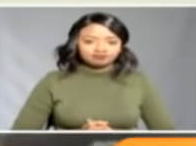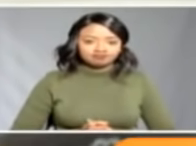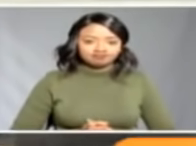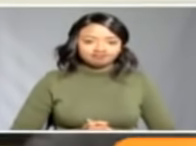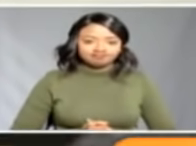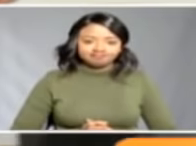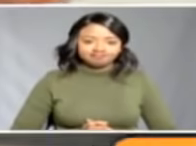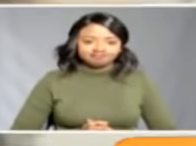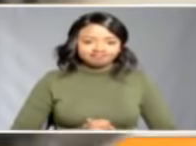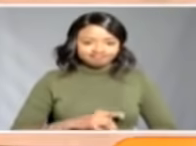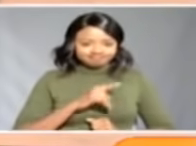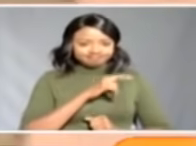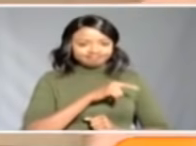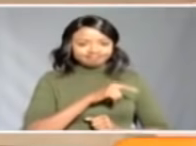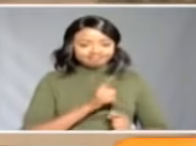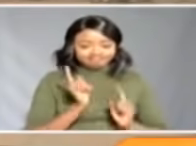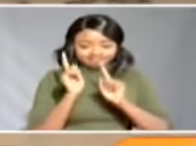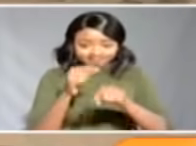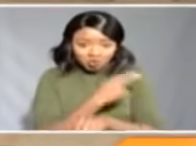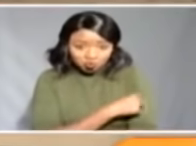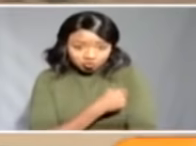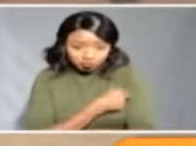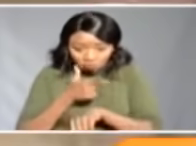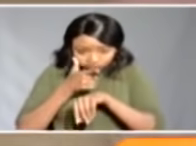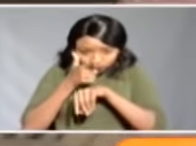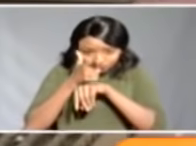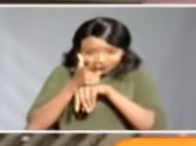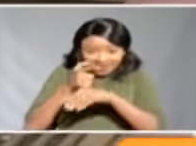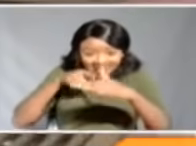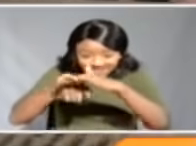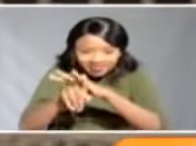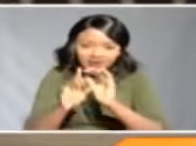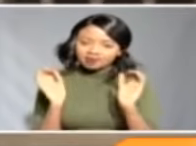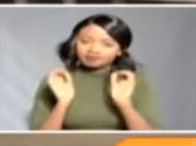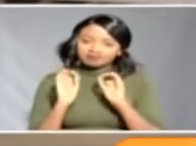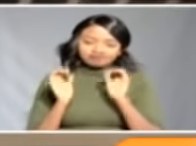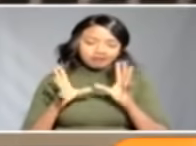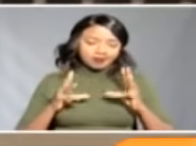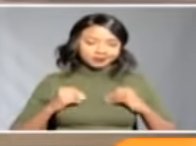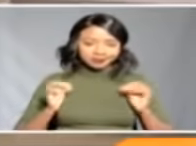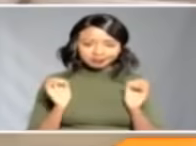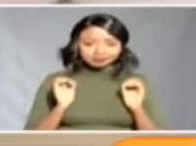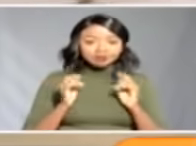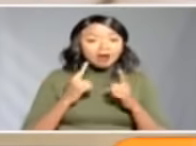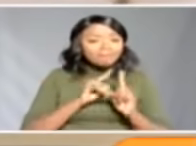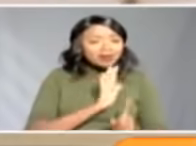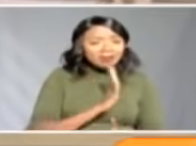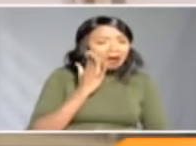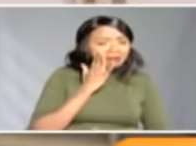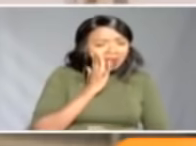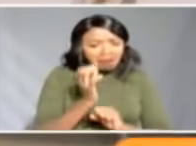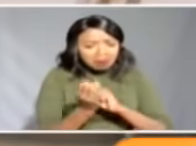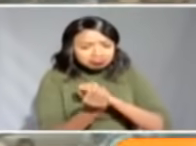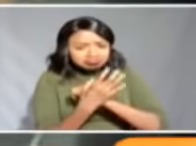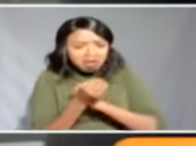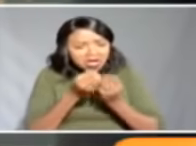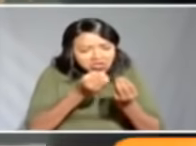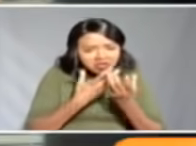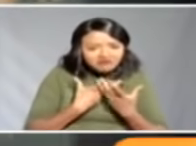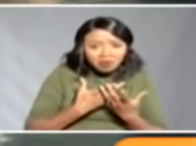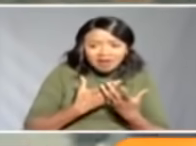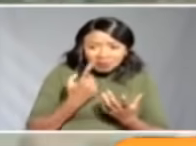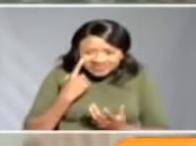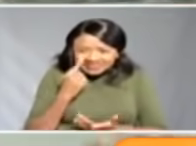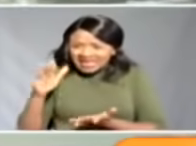She finally gets to the clinic. Our cameras are not allowed in here. Our mother later helps us to trace the scene